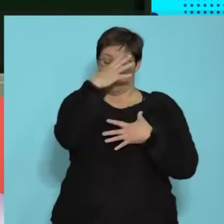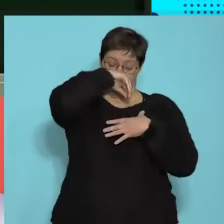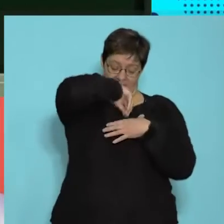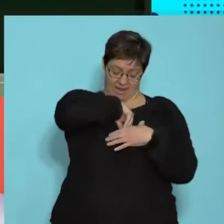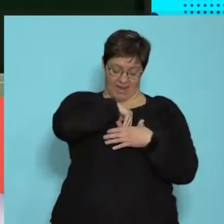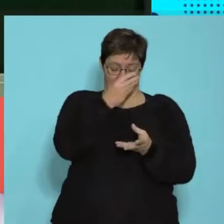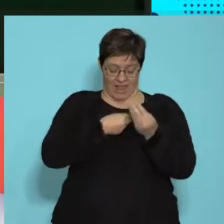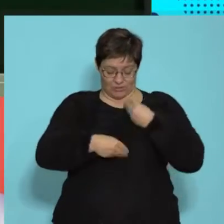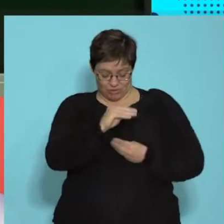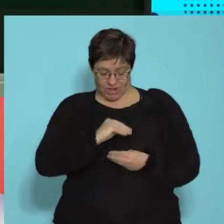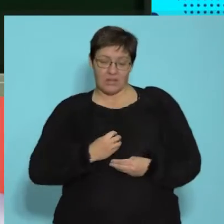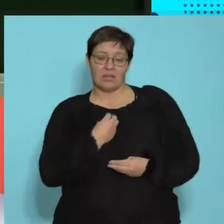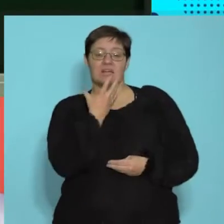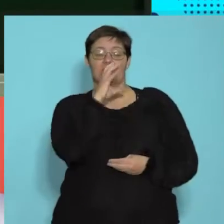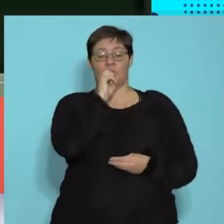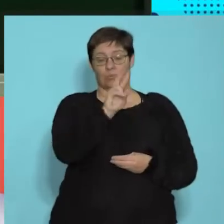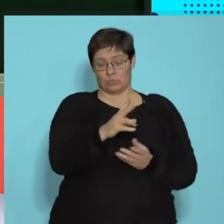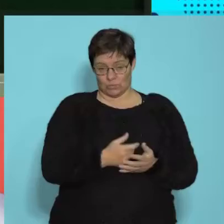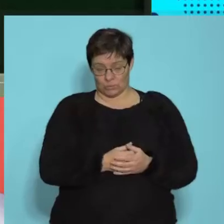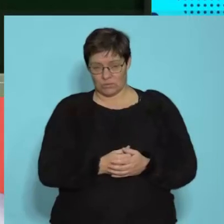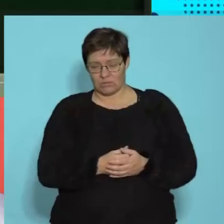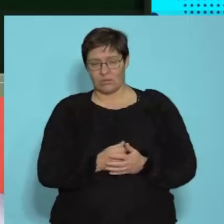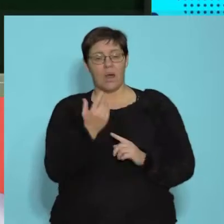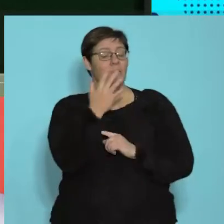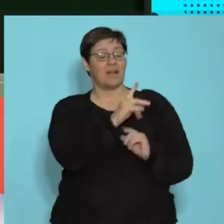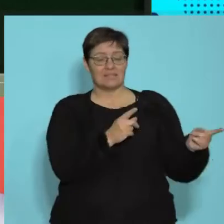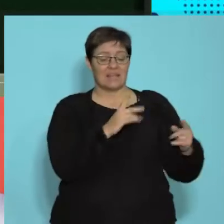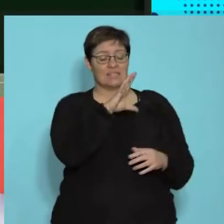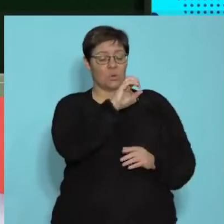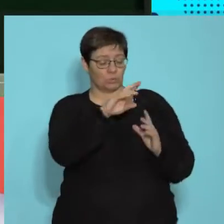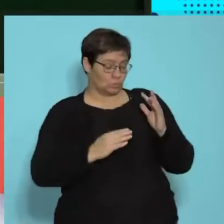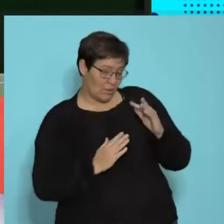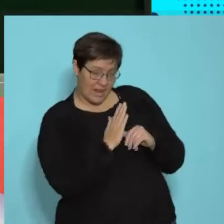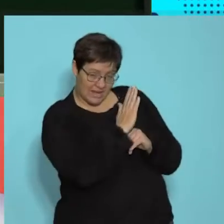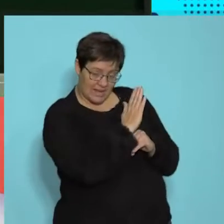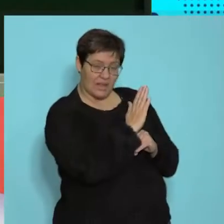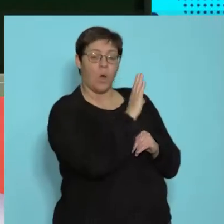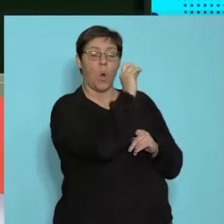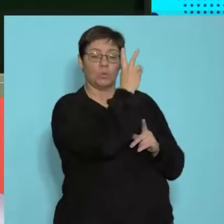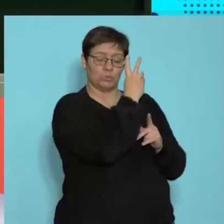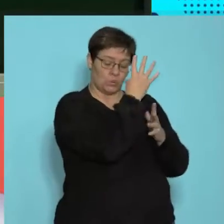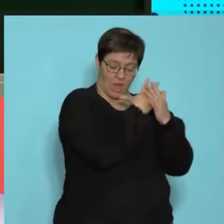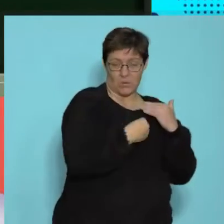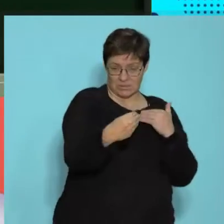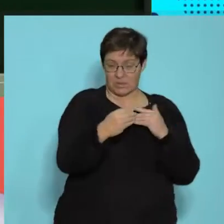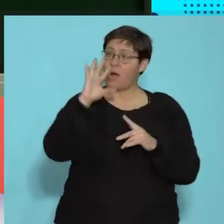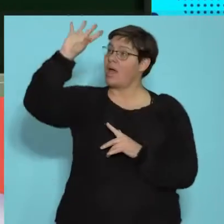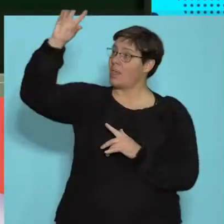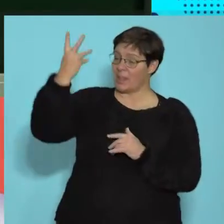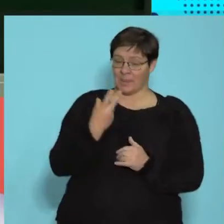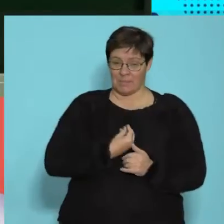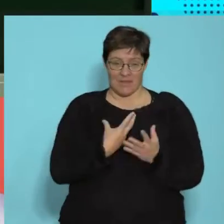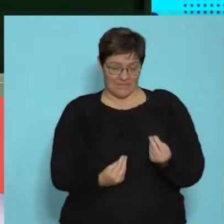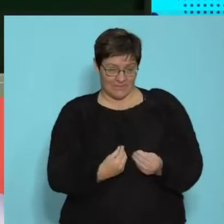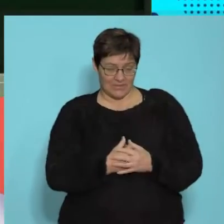bring oxygen in and they have oxygen coming out. Well, the plants were different. Carbon dioxide must go in, right, for